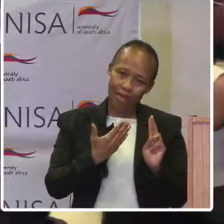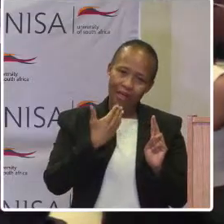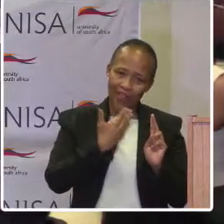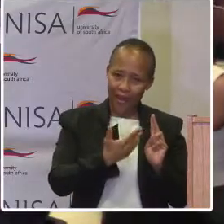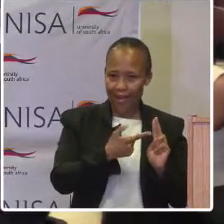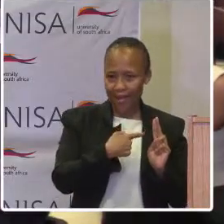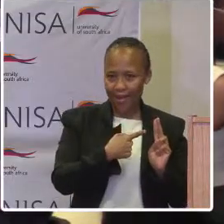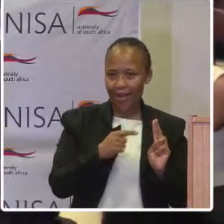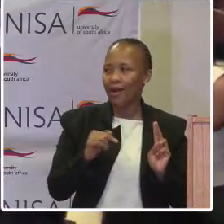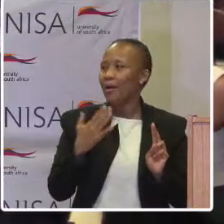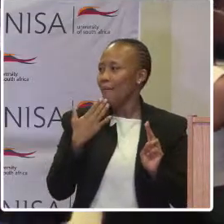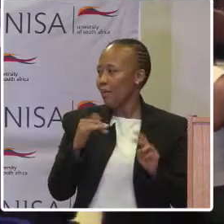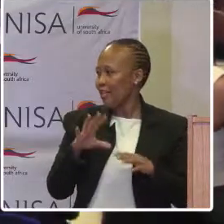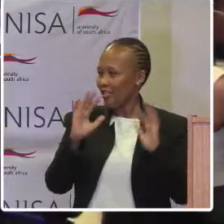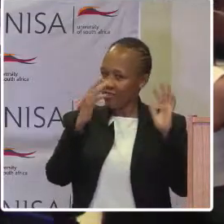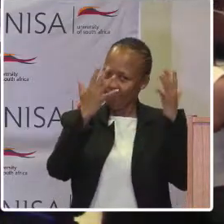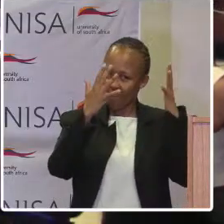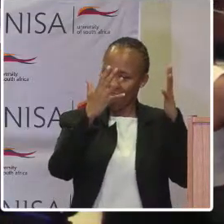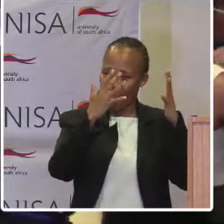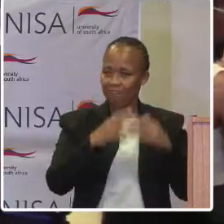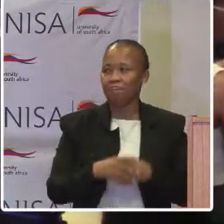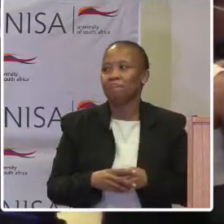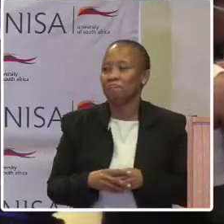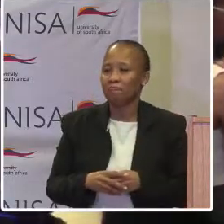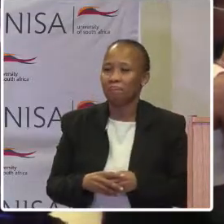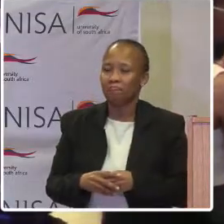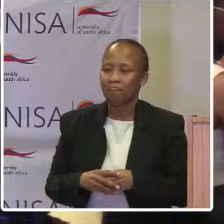just give them a round of applause.